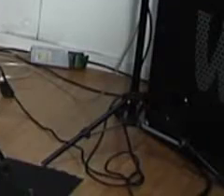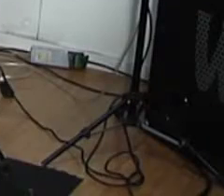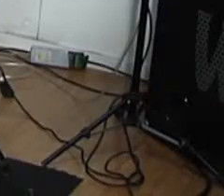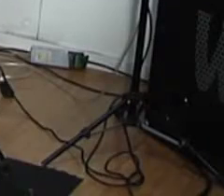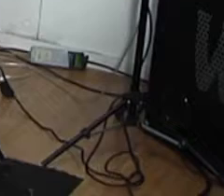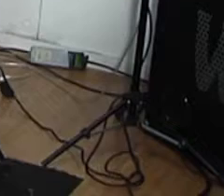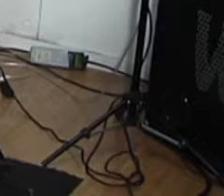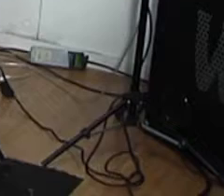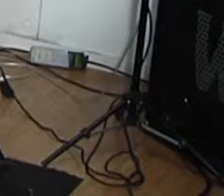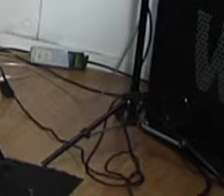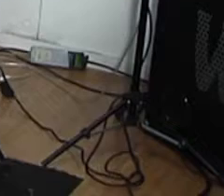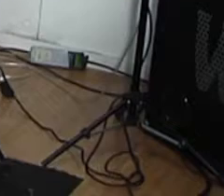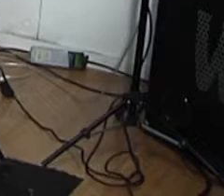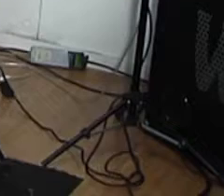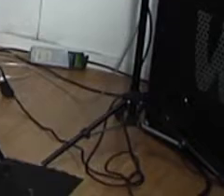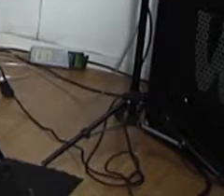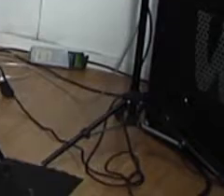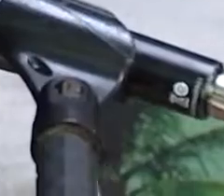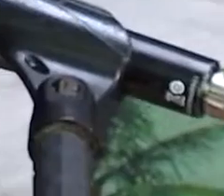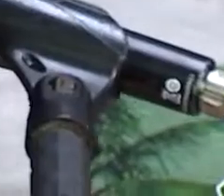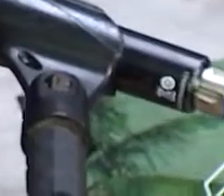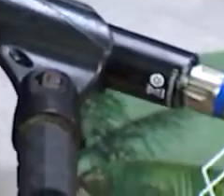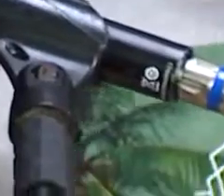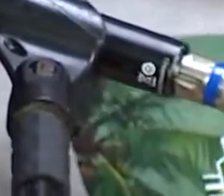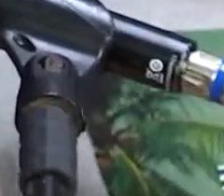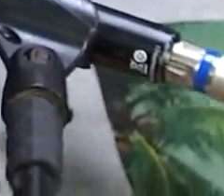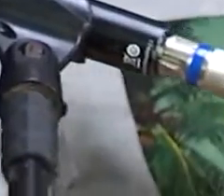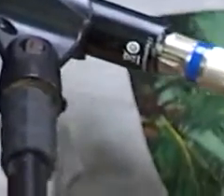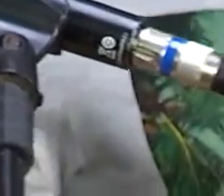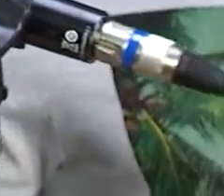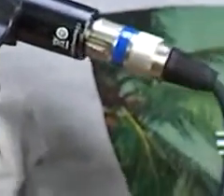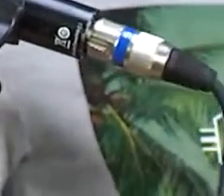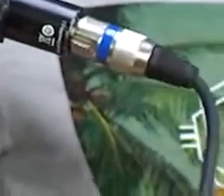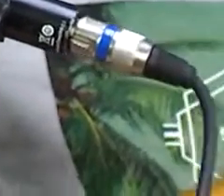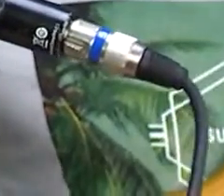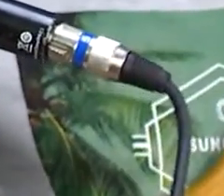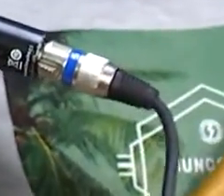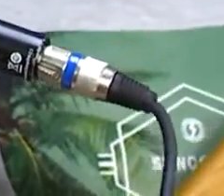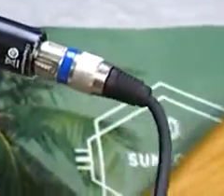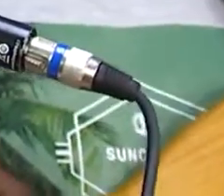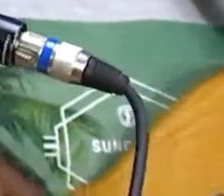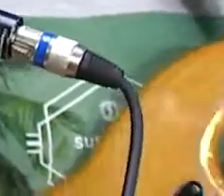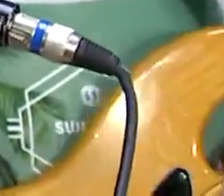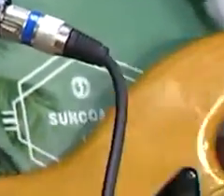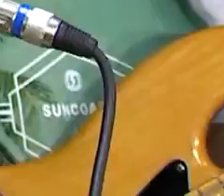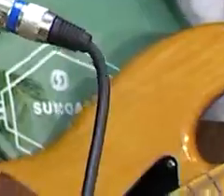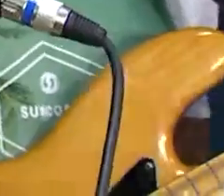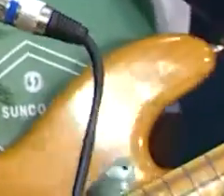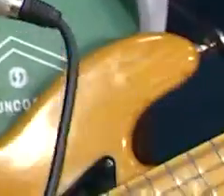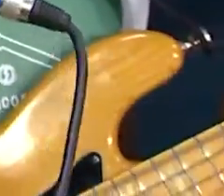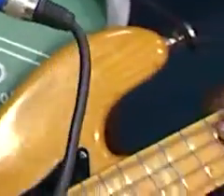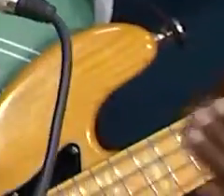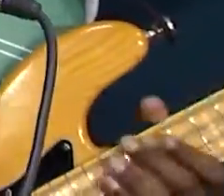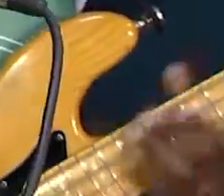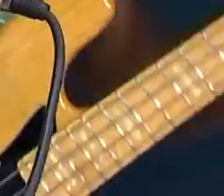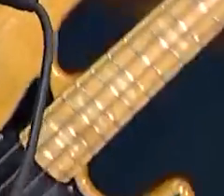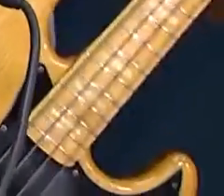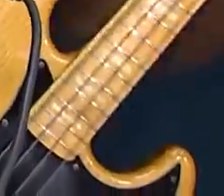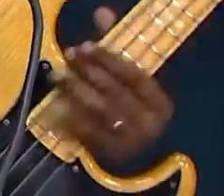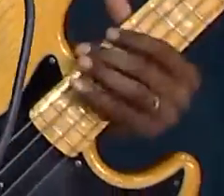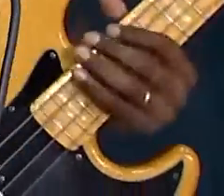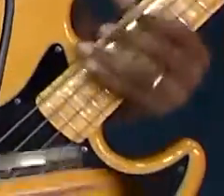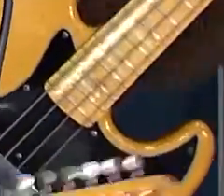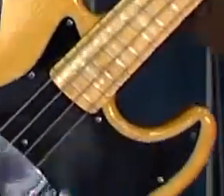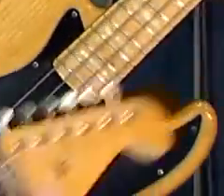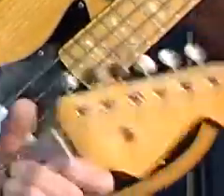down and let me guide you to the purple rain. Purple